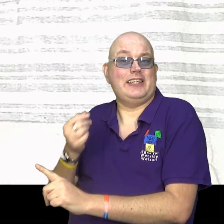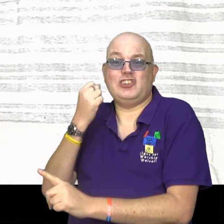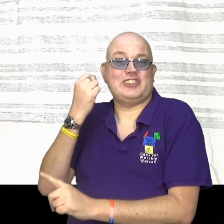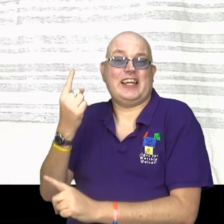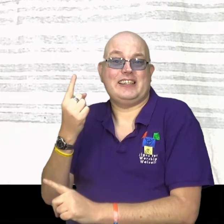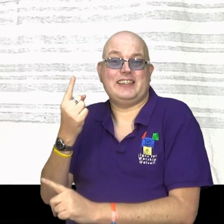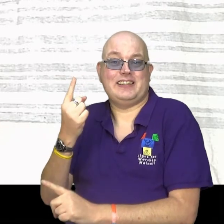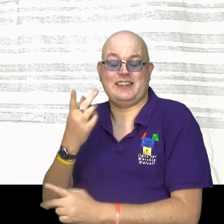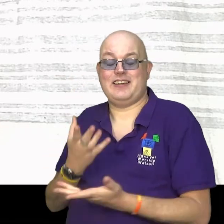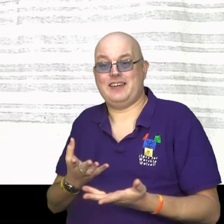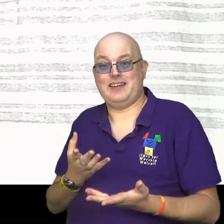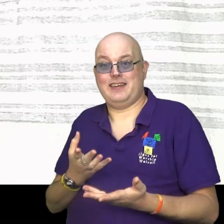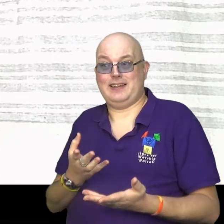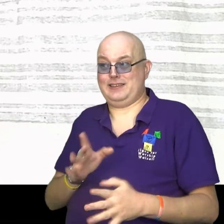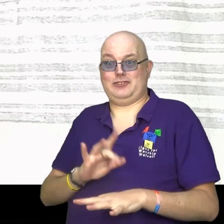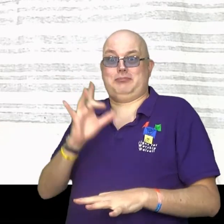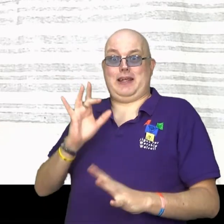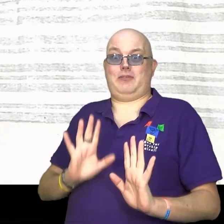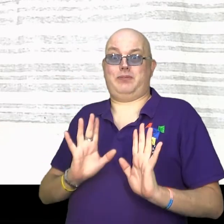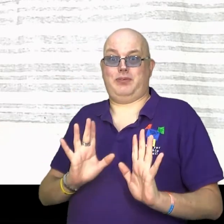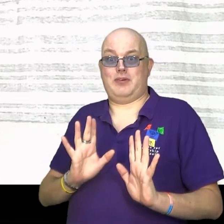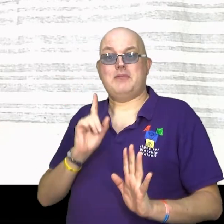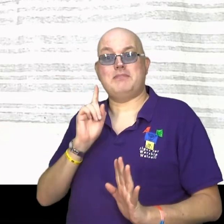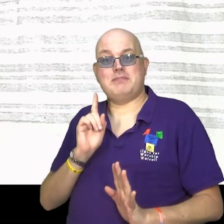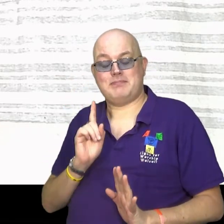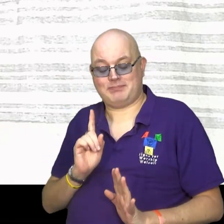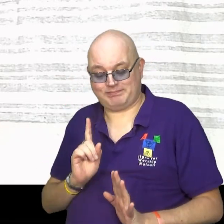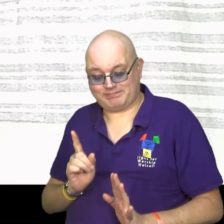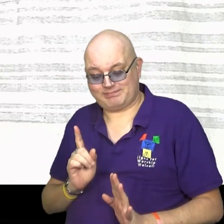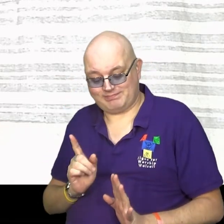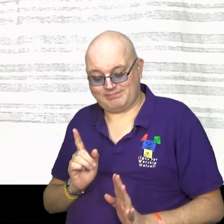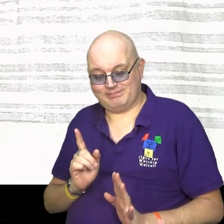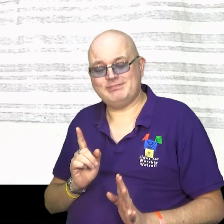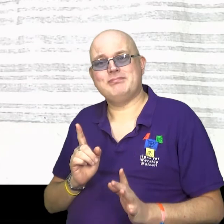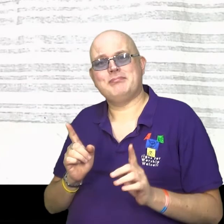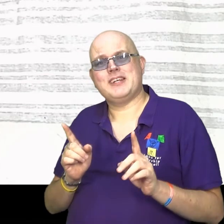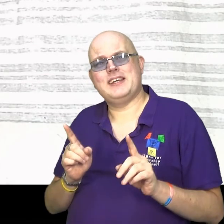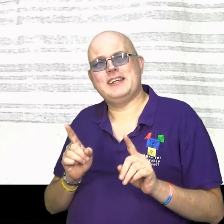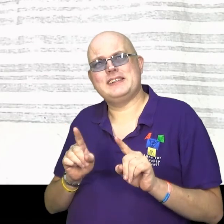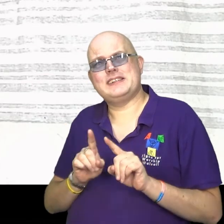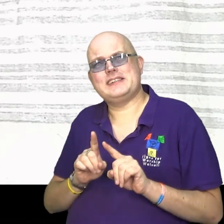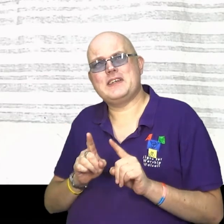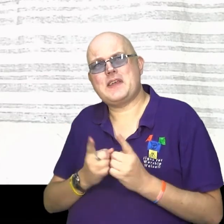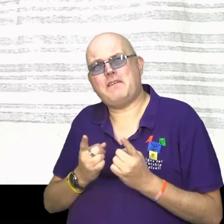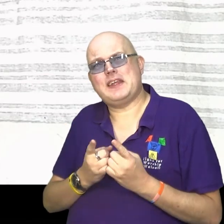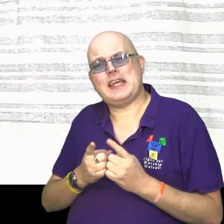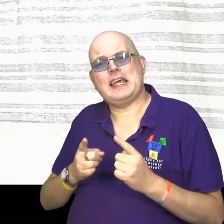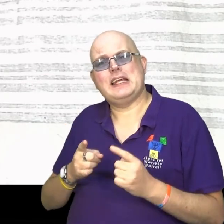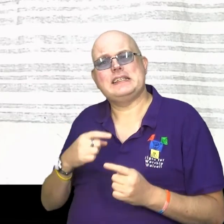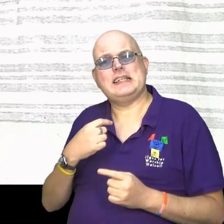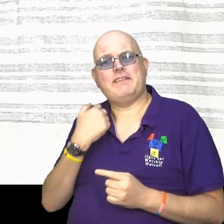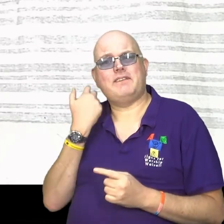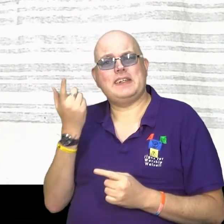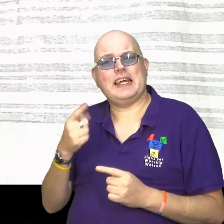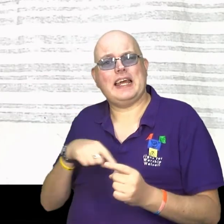It all sounds very dramatic, and it is very dramatic, but this also is something that